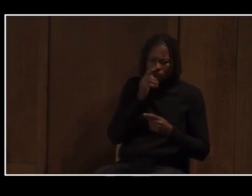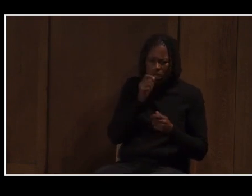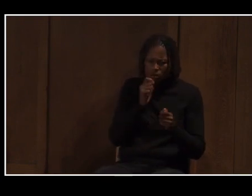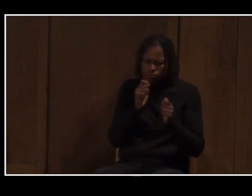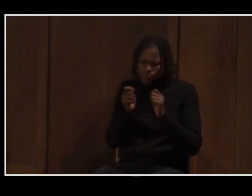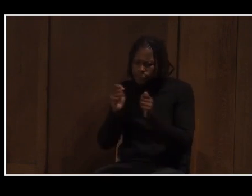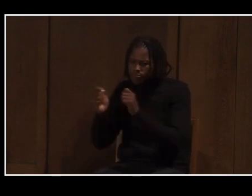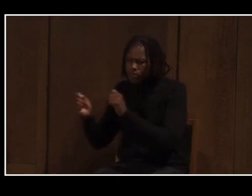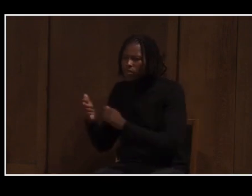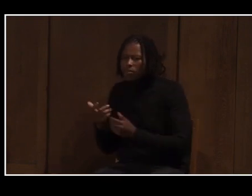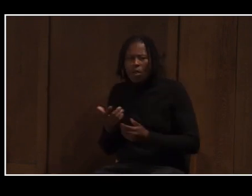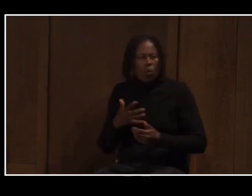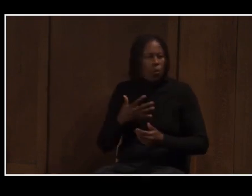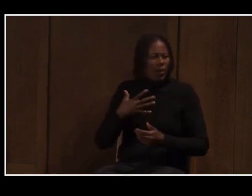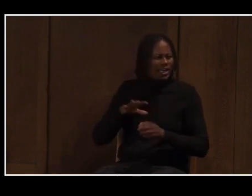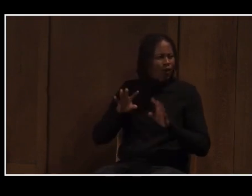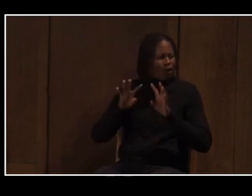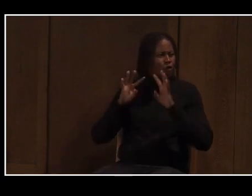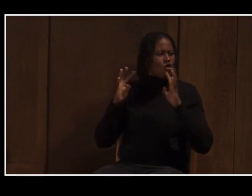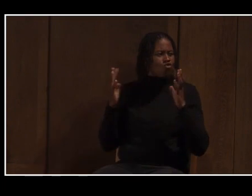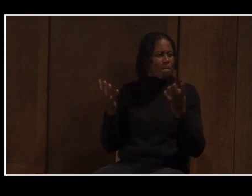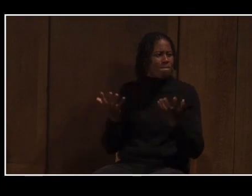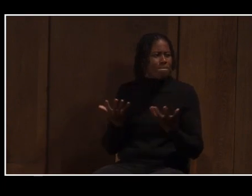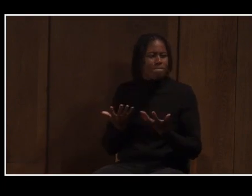this point. Yeah.